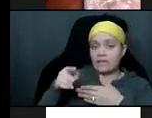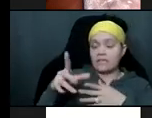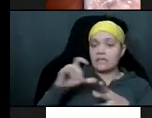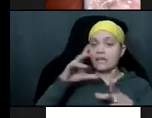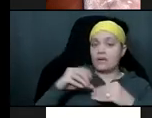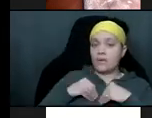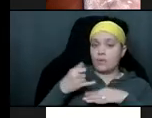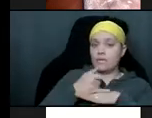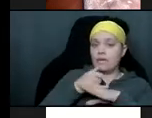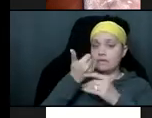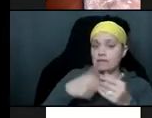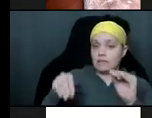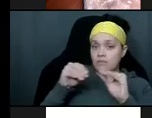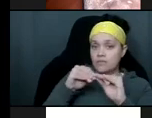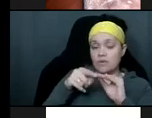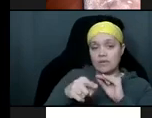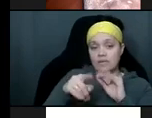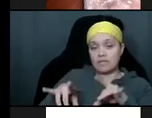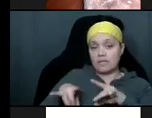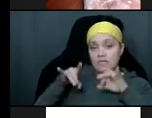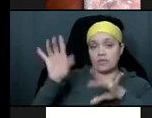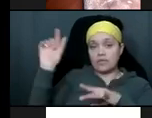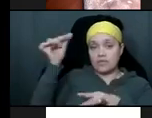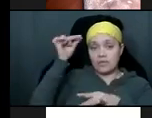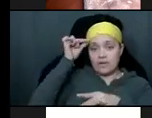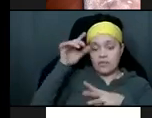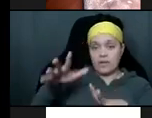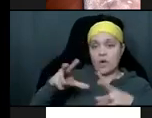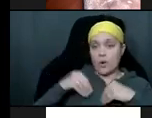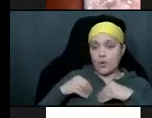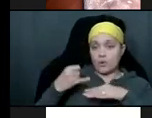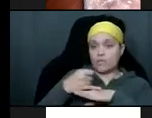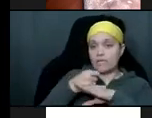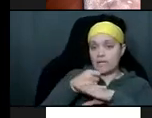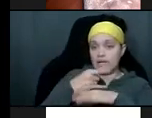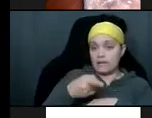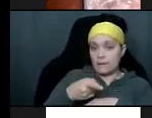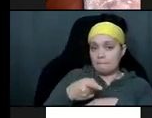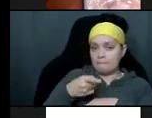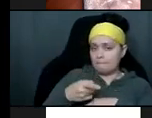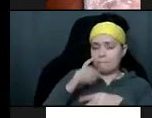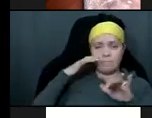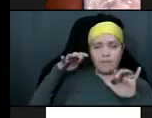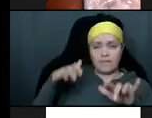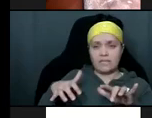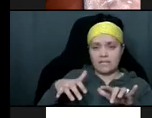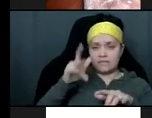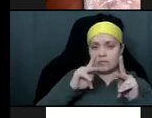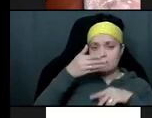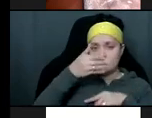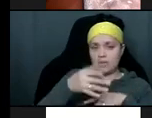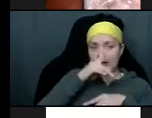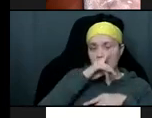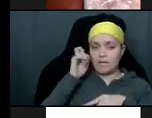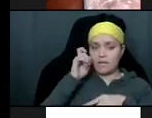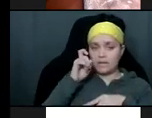the island, that the Australian government owned the island. This was shocking to the natives there